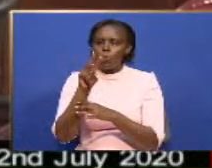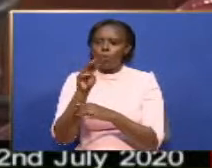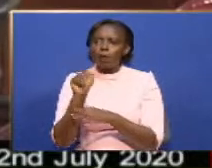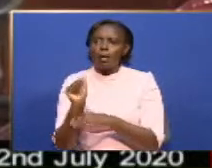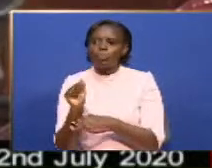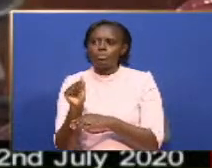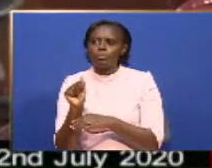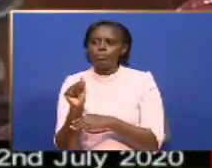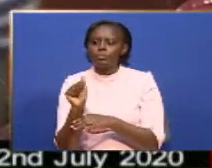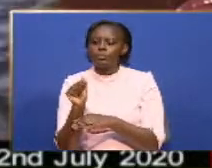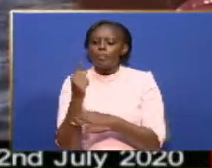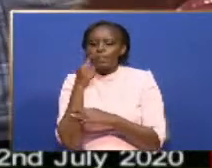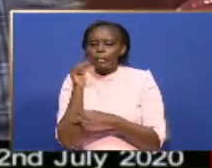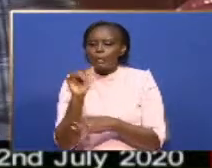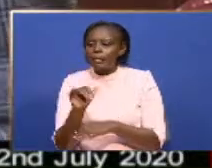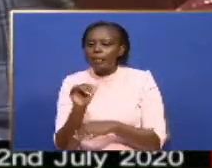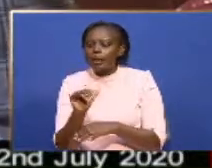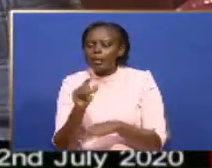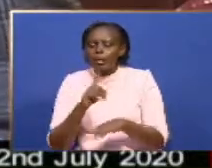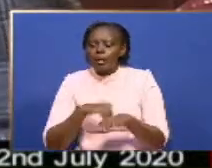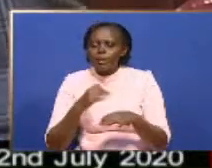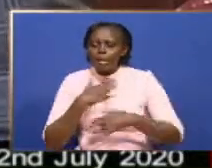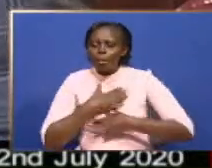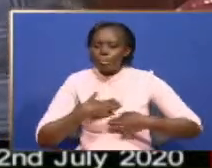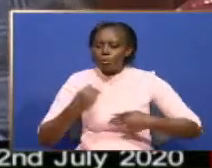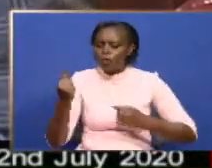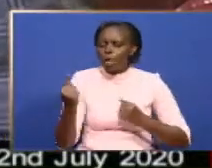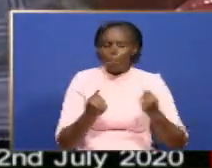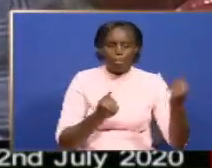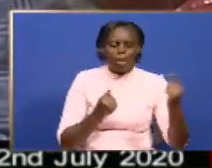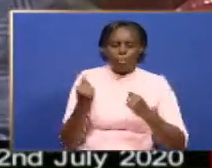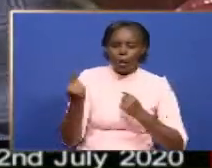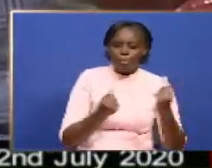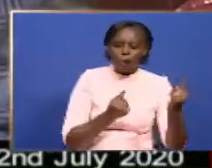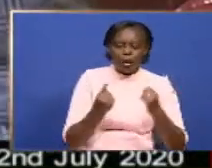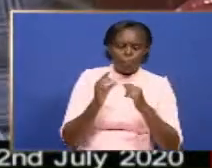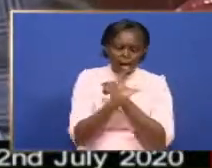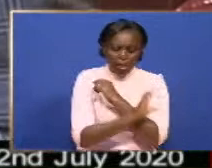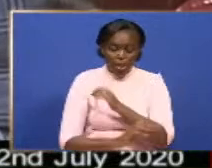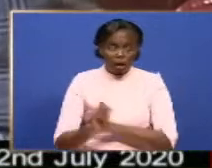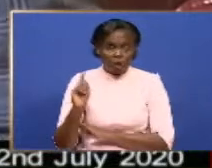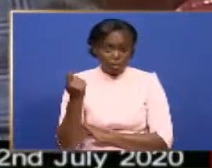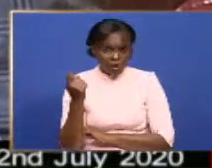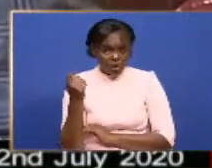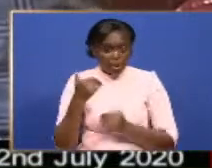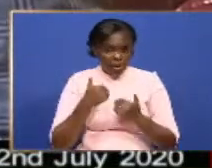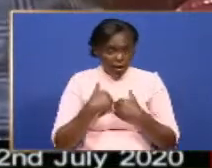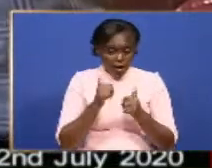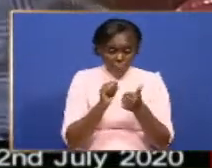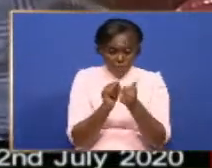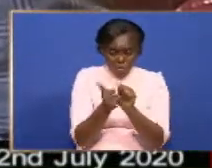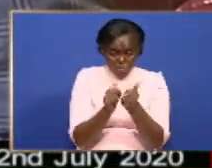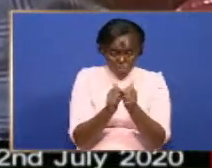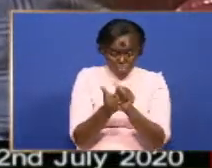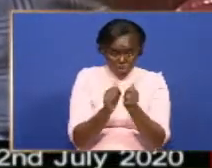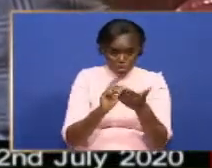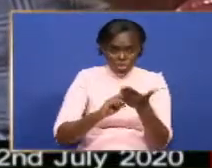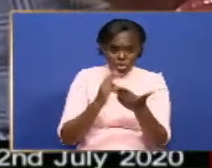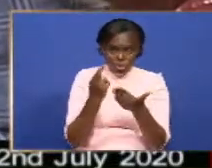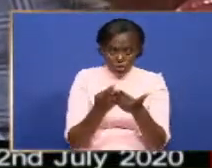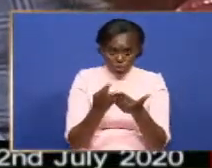You will see that when the refugees come into our country, there is that competition for